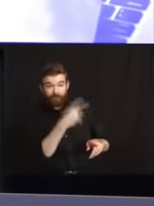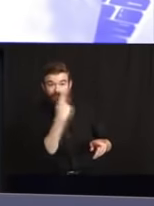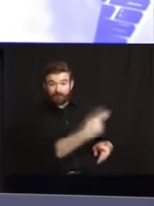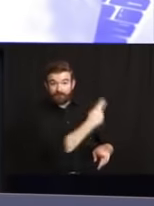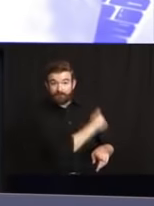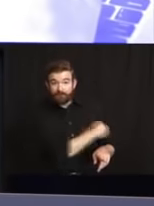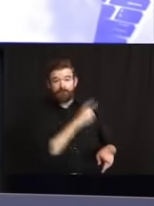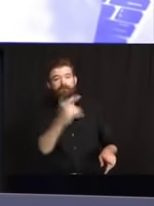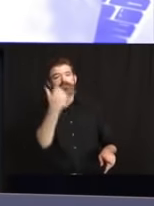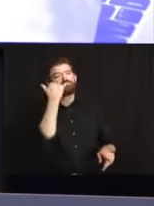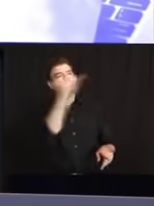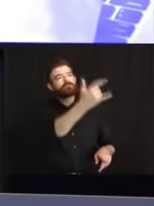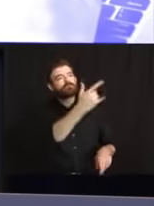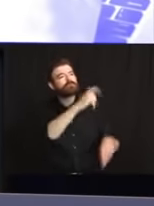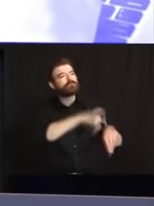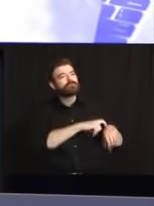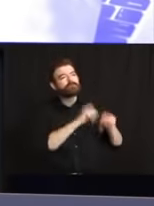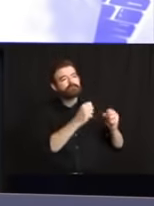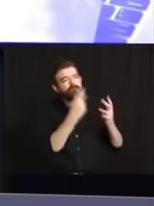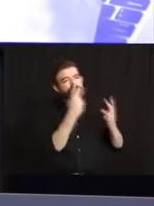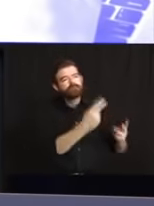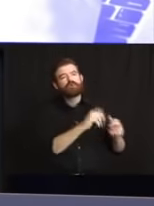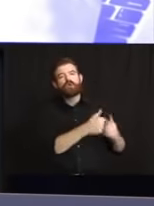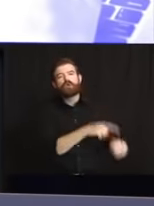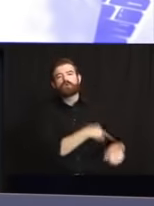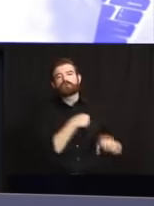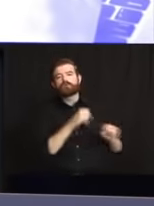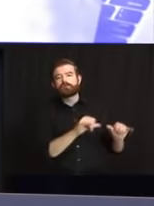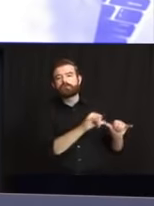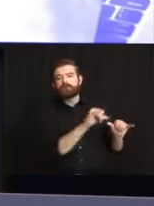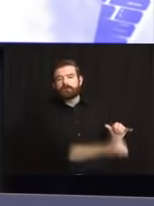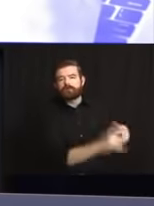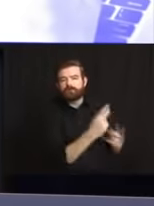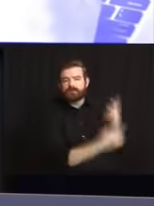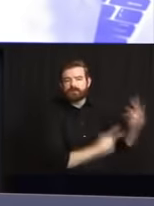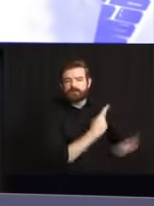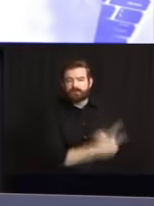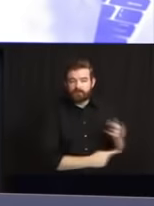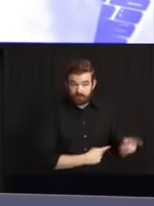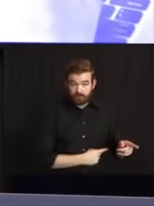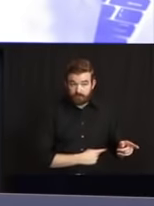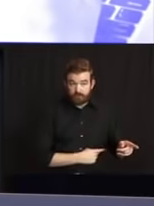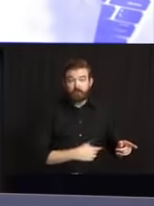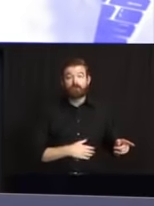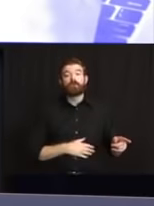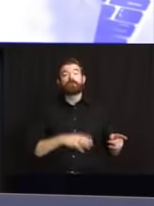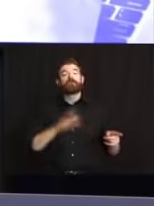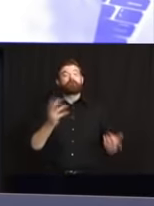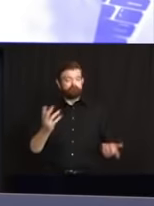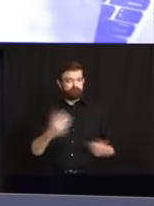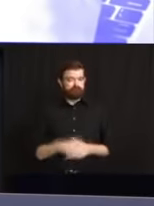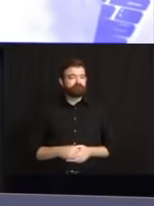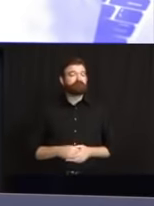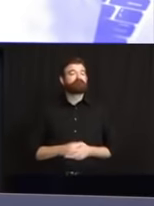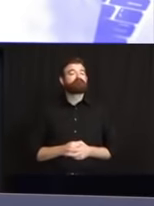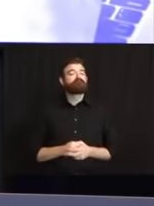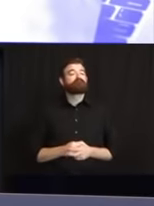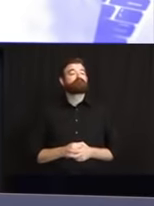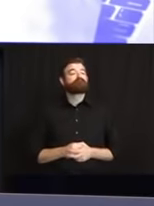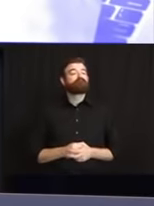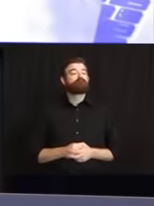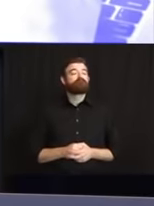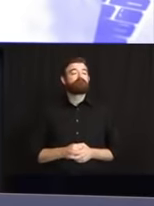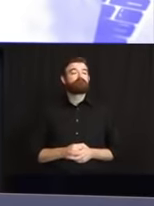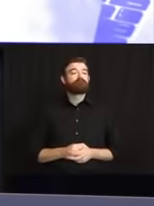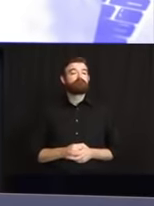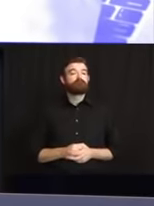Moving on to my daily report, as the governor shared, we have reported 992 cases of COVID-19